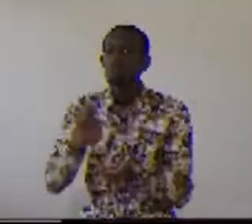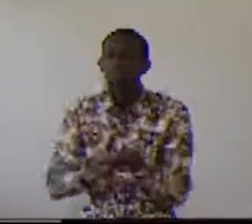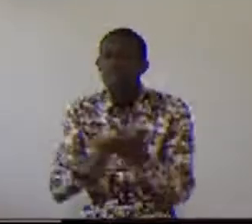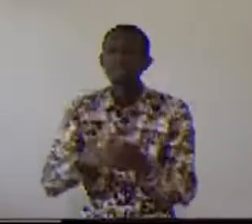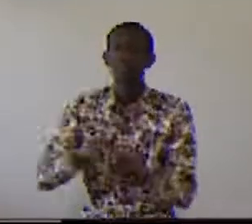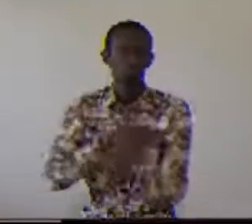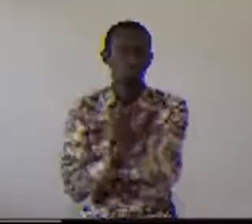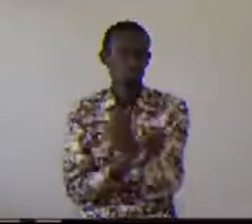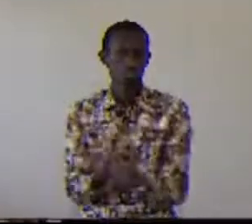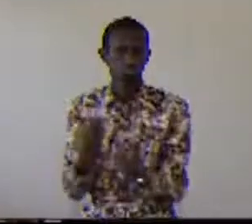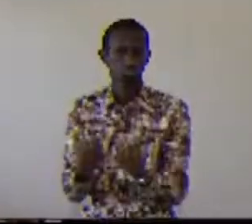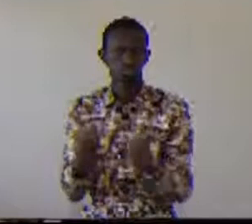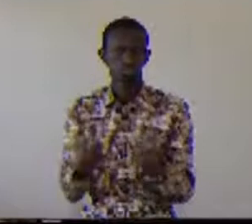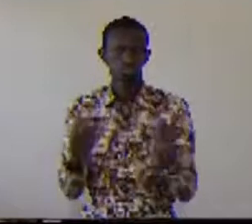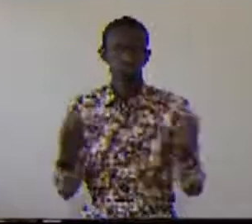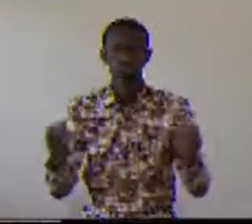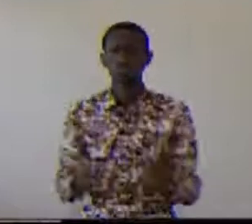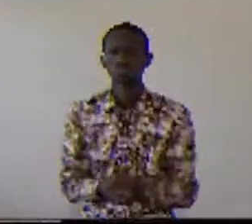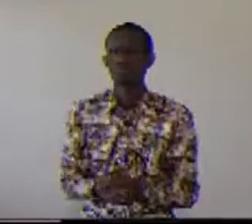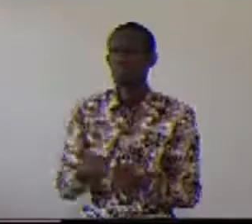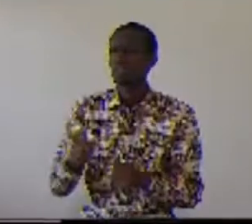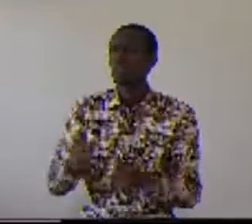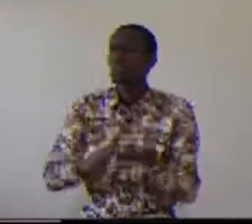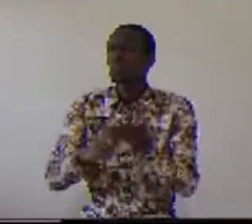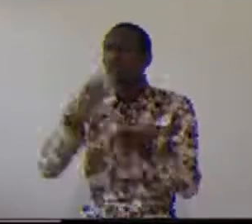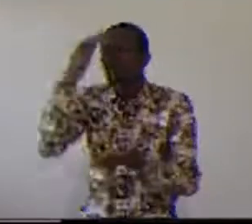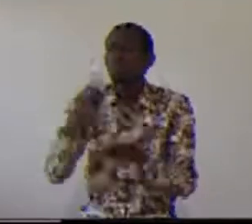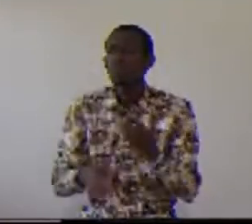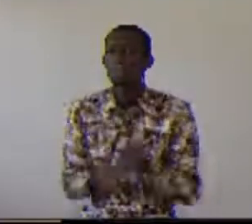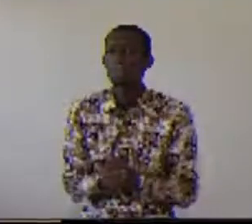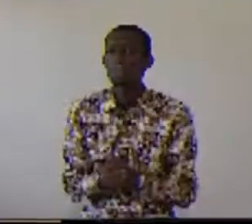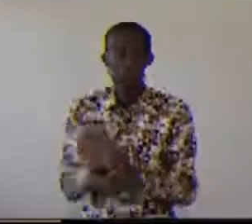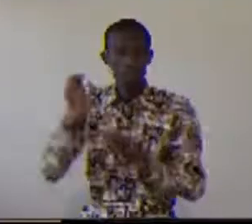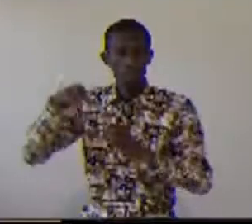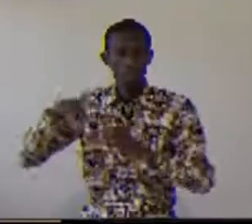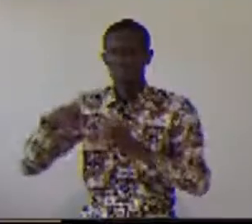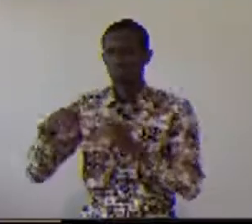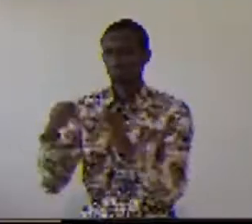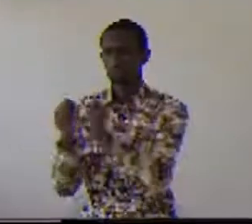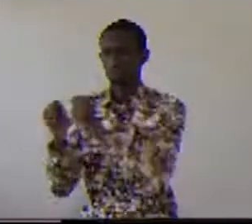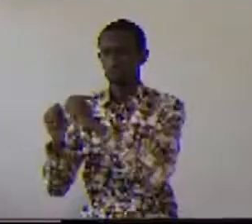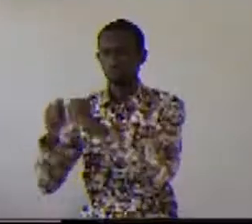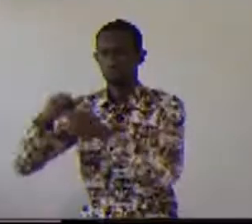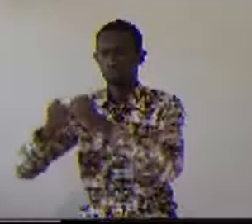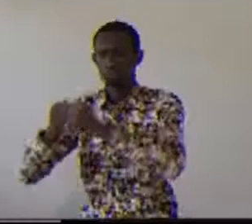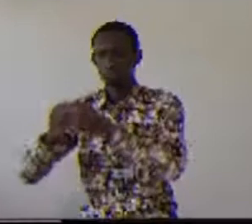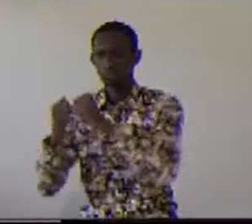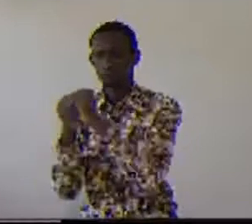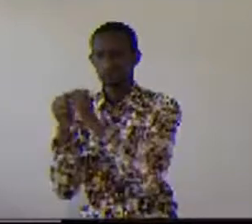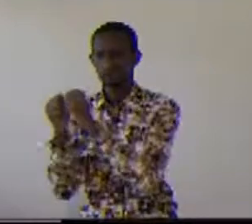energy? In the solid state, particles are so closely packed together.